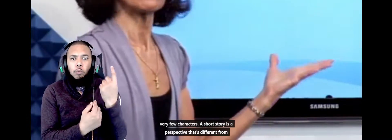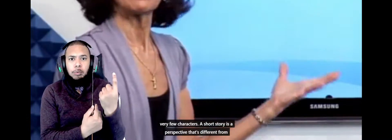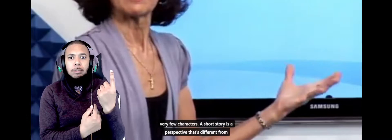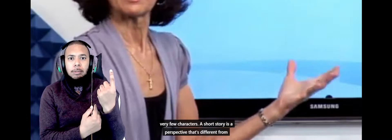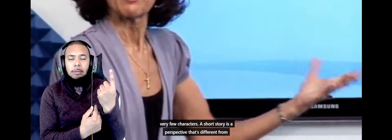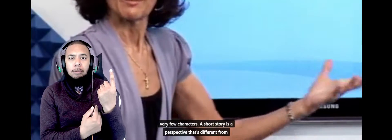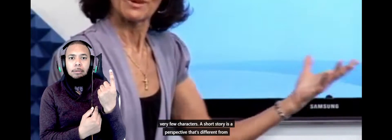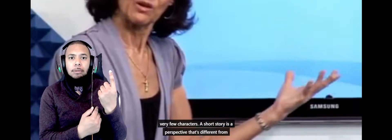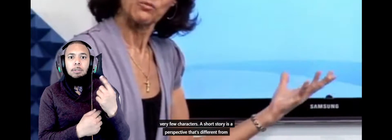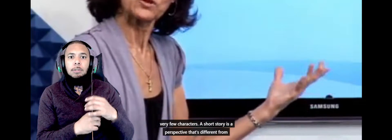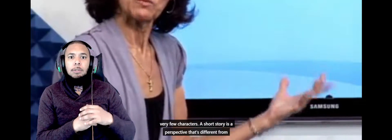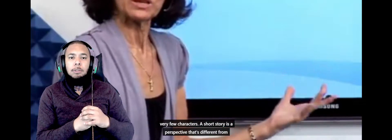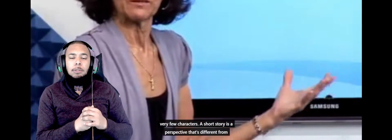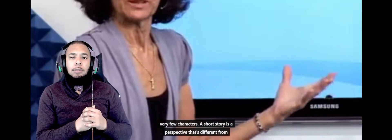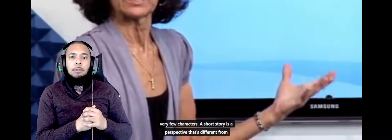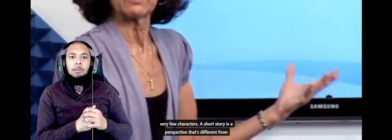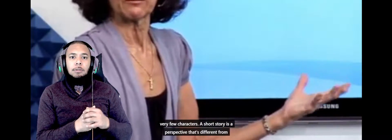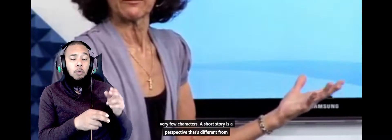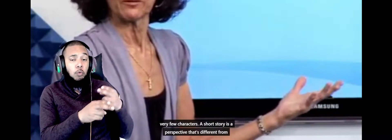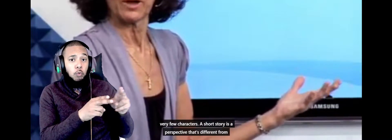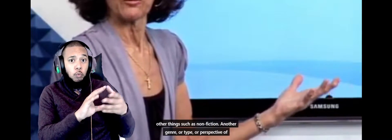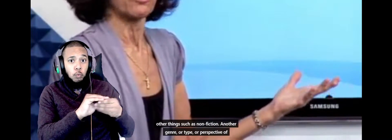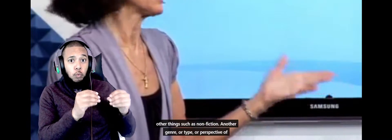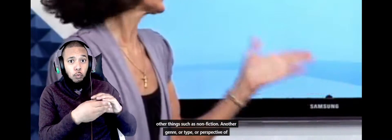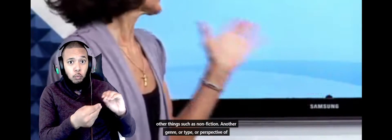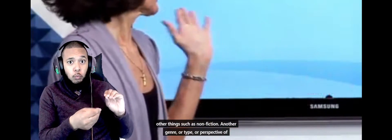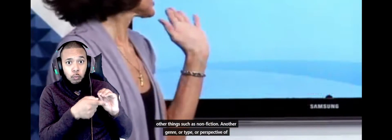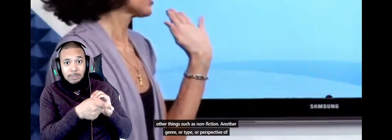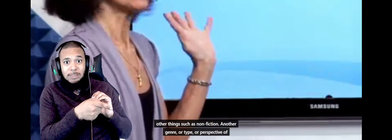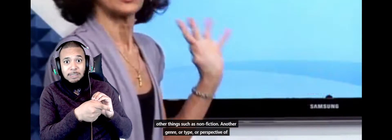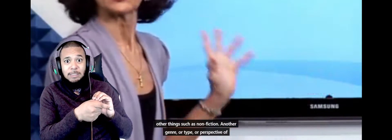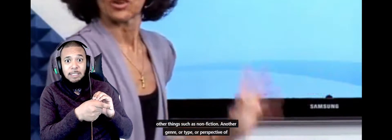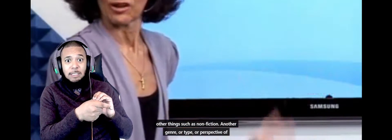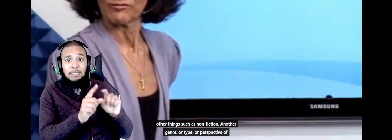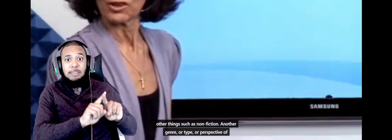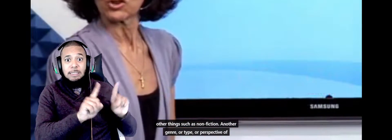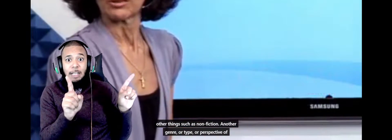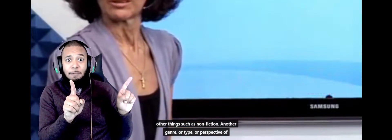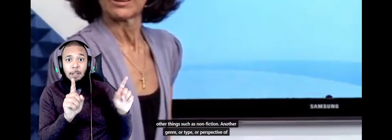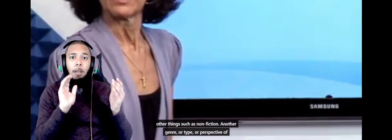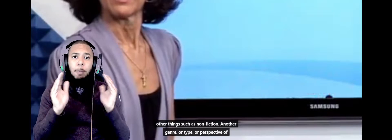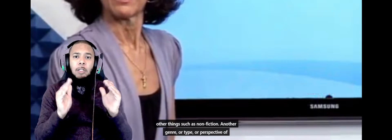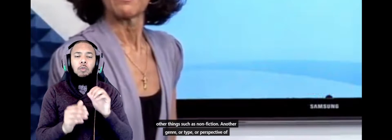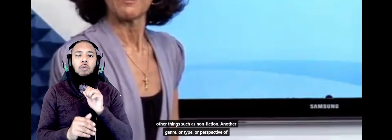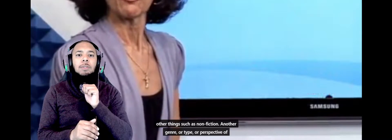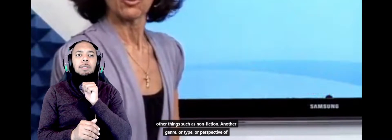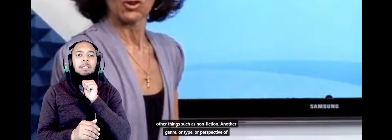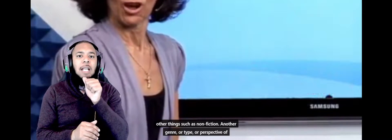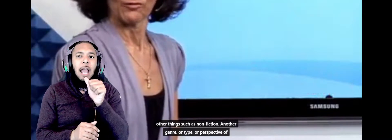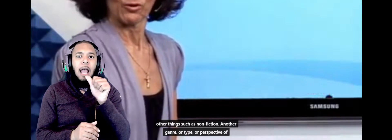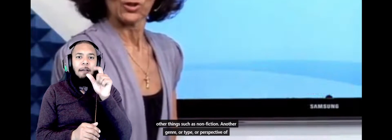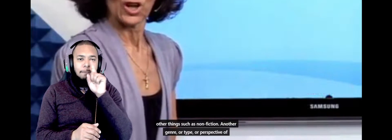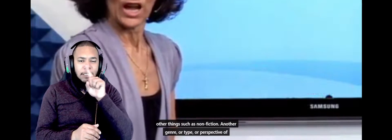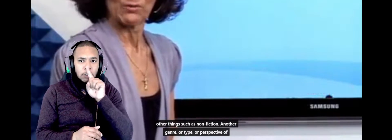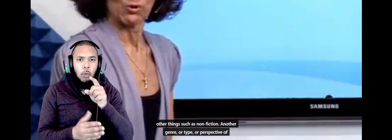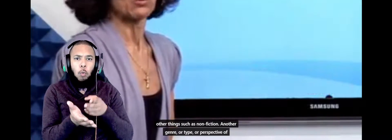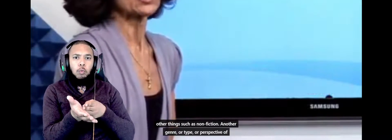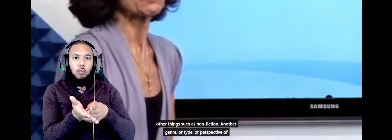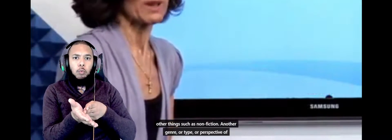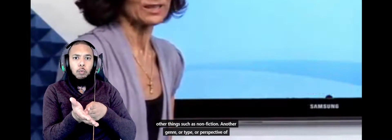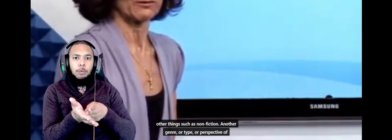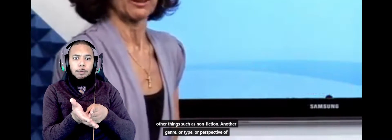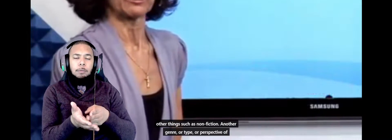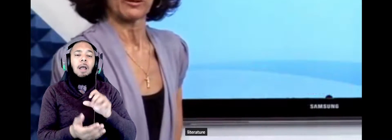short story is a perspective that's different from other things, such as nonfiction, another genre or type